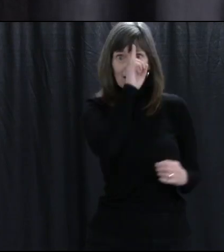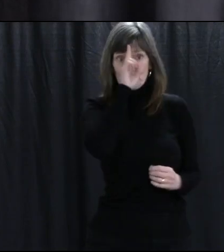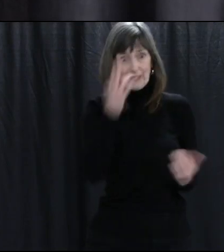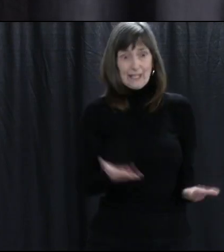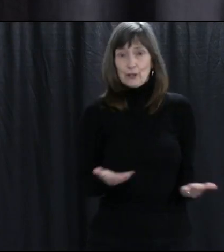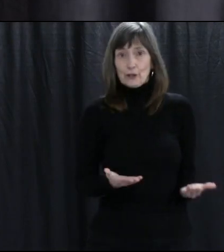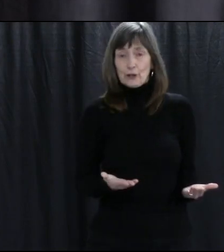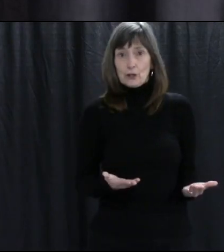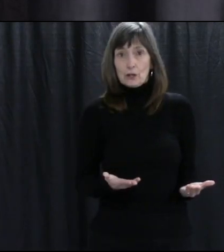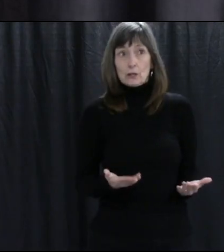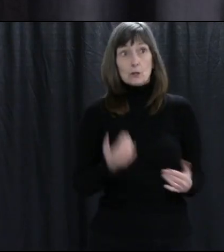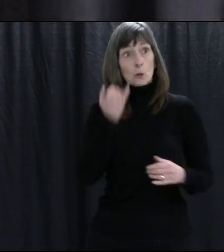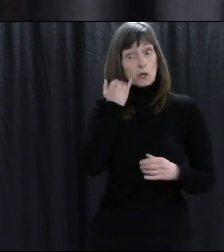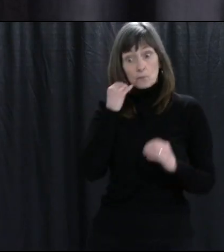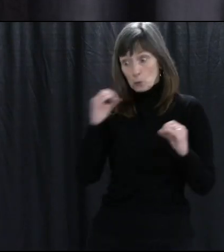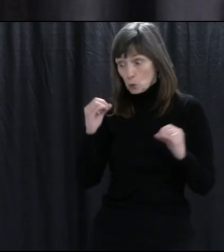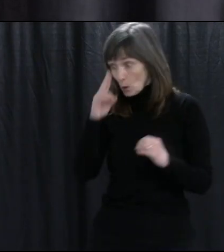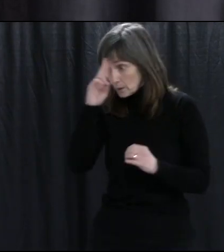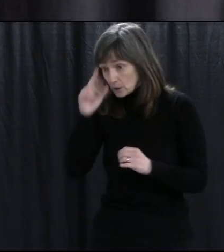more time to get more ventilators.